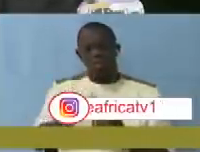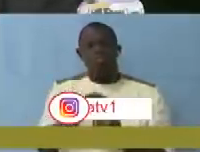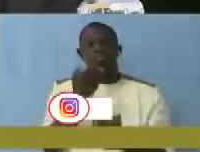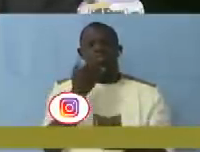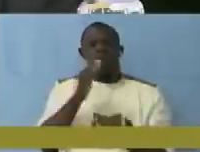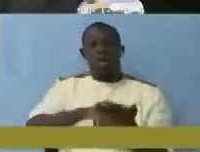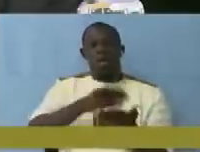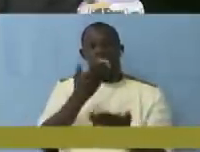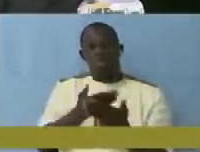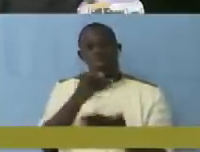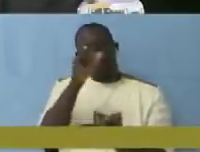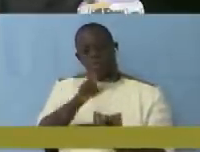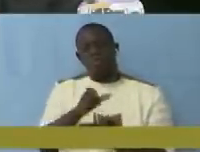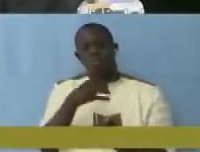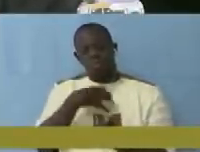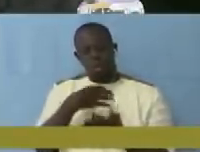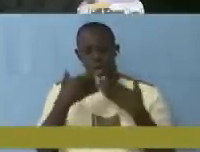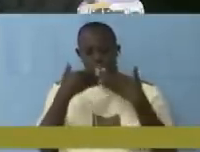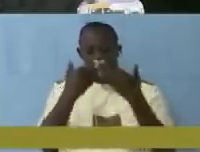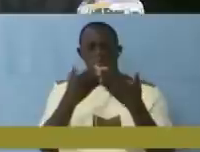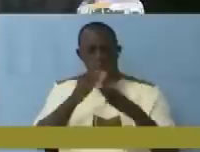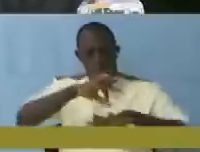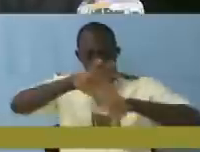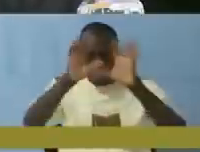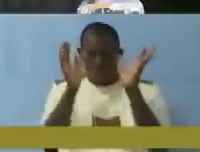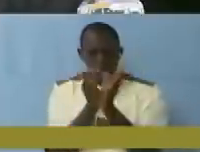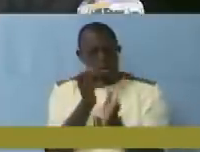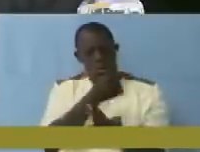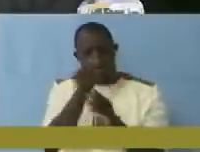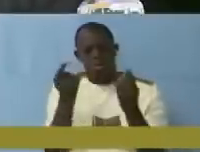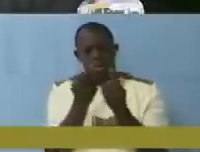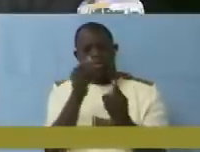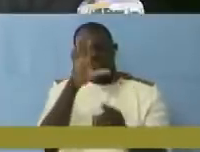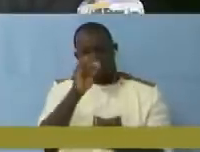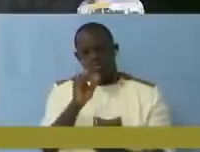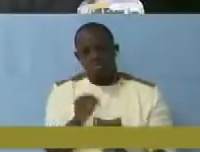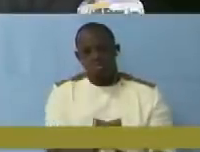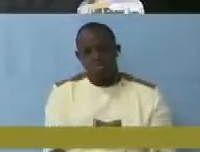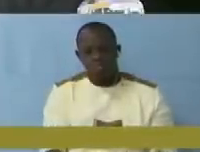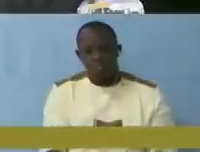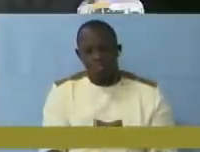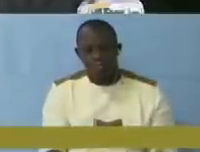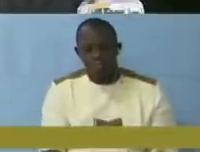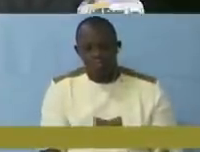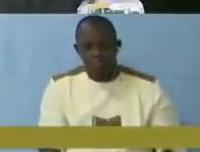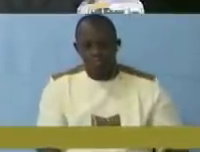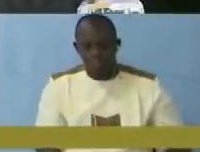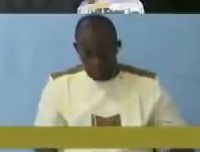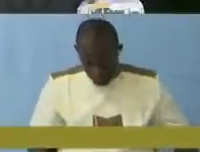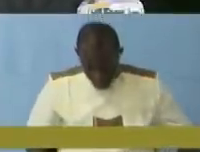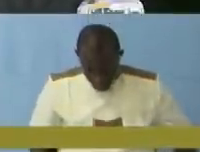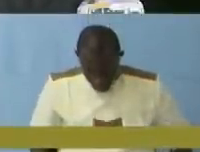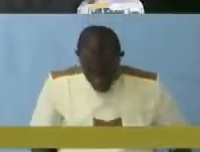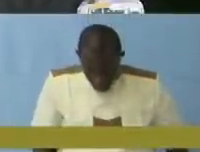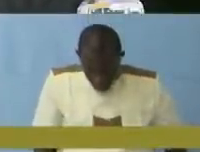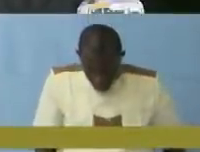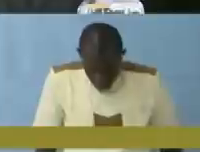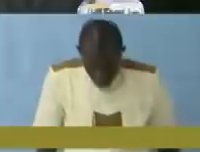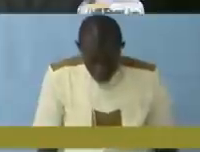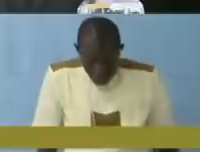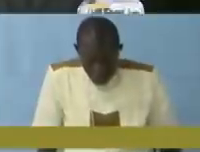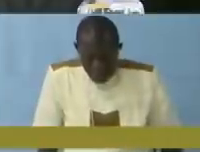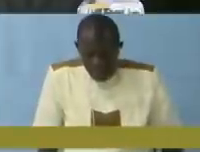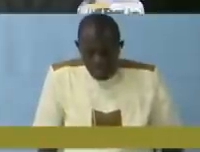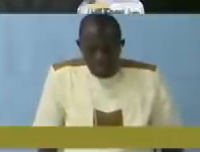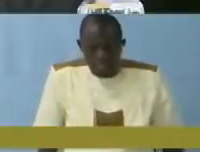needed to stay on this point to do it. Yeah. If I may comment, Council. Council, do you intend to get to yes. those